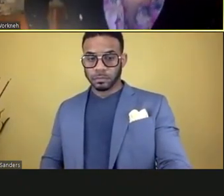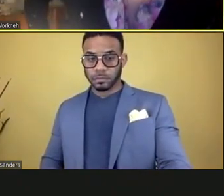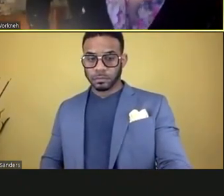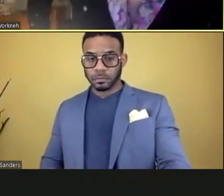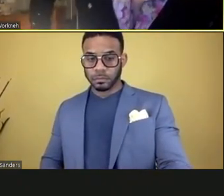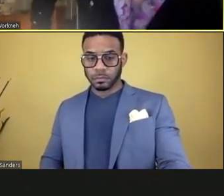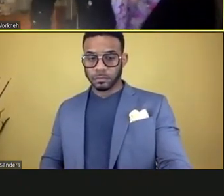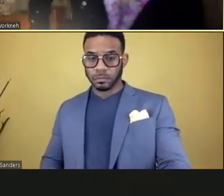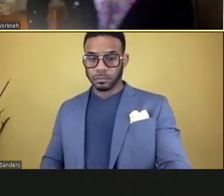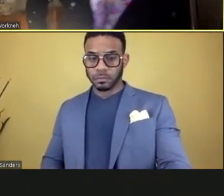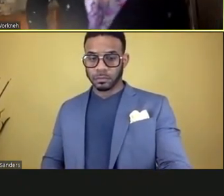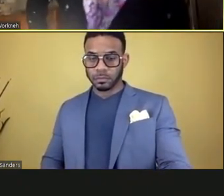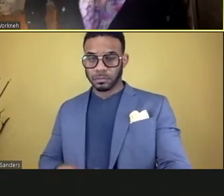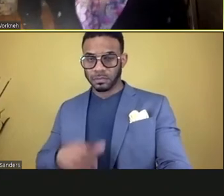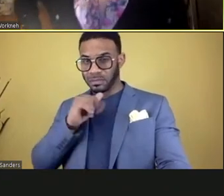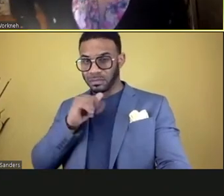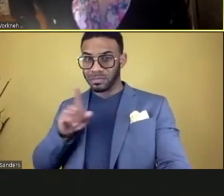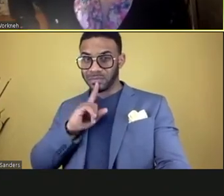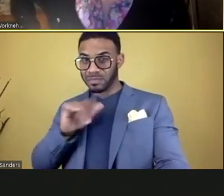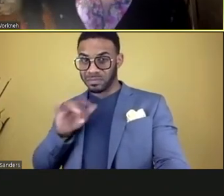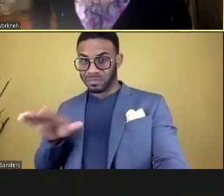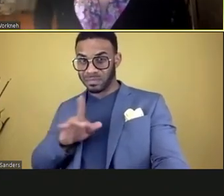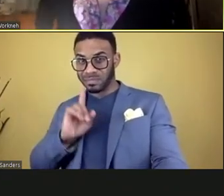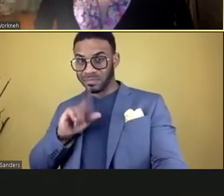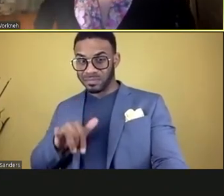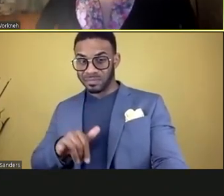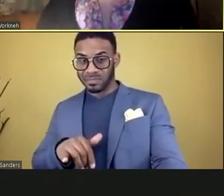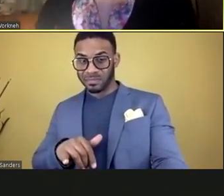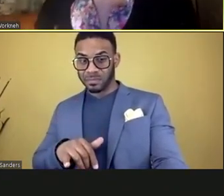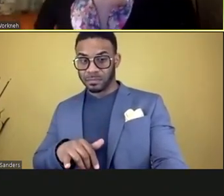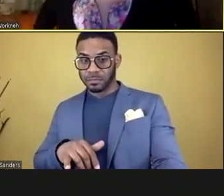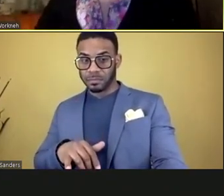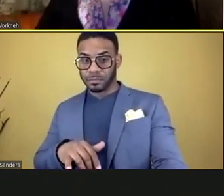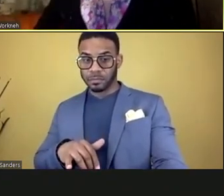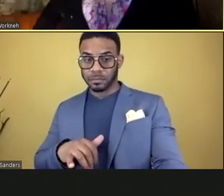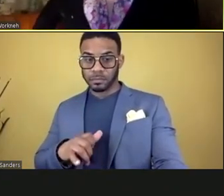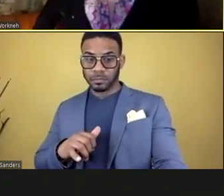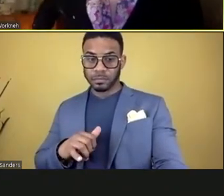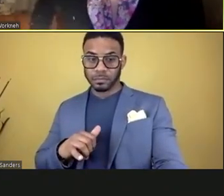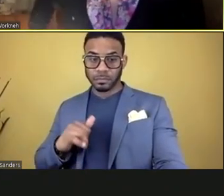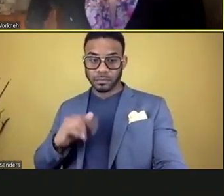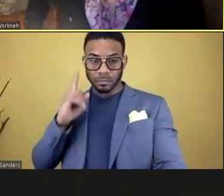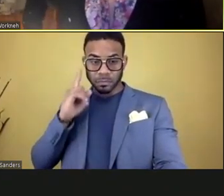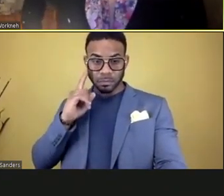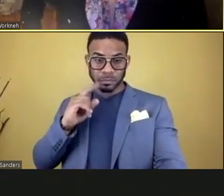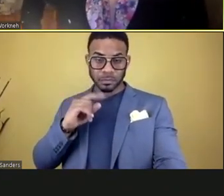I can totally answer that. I think